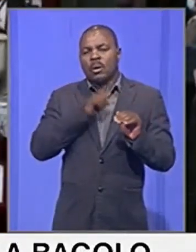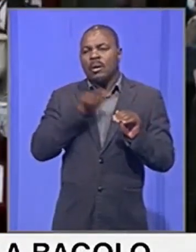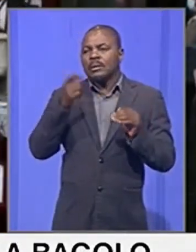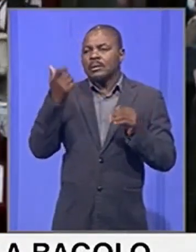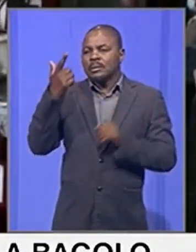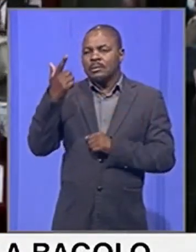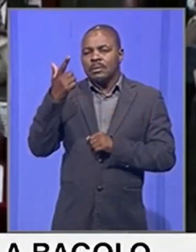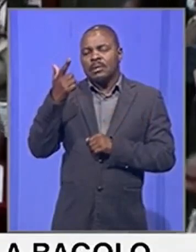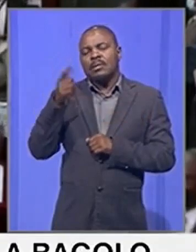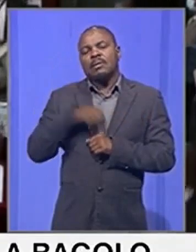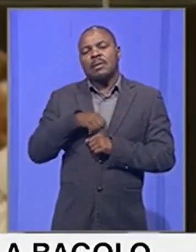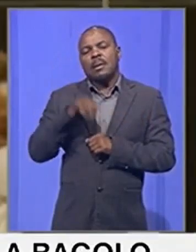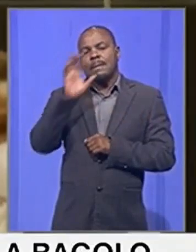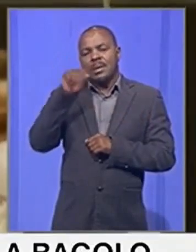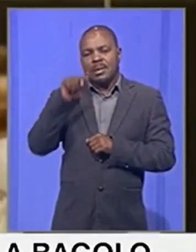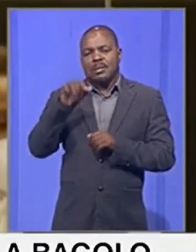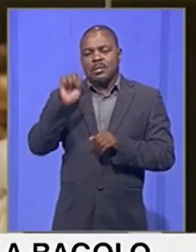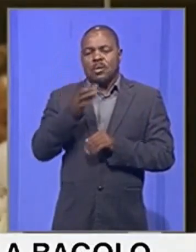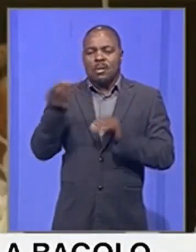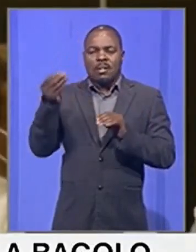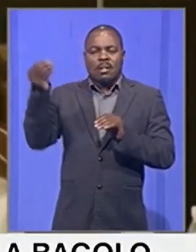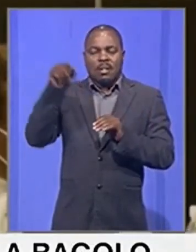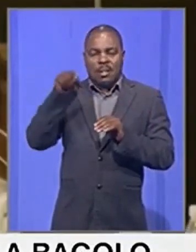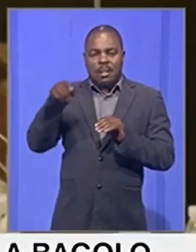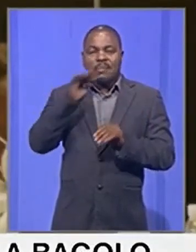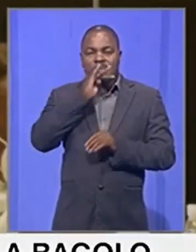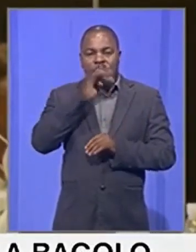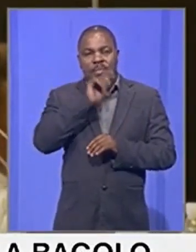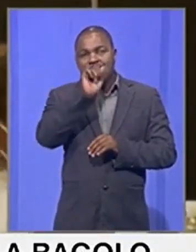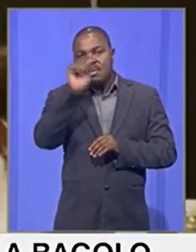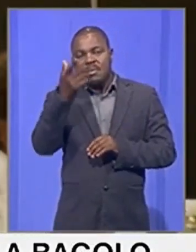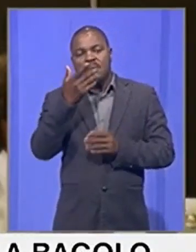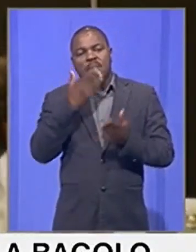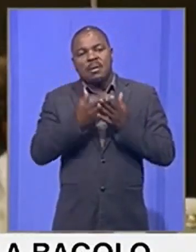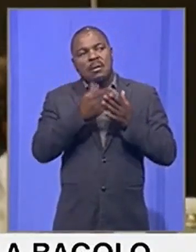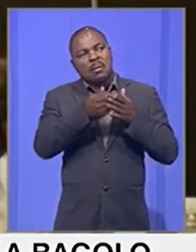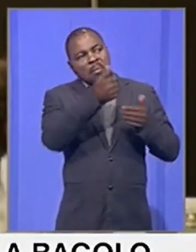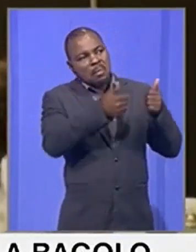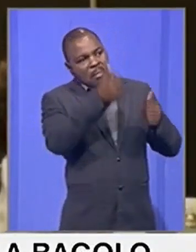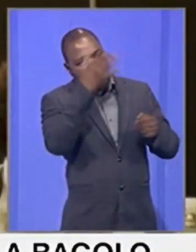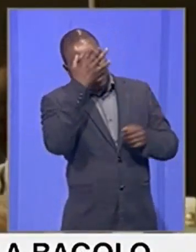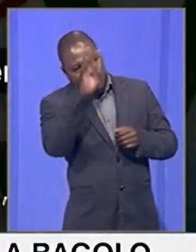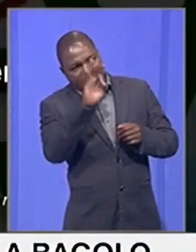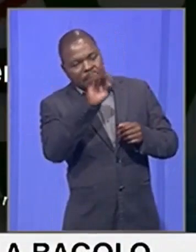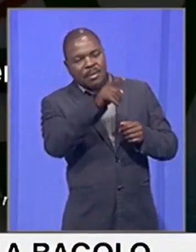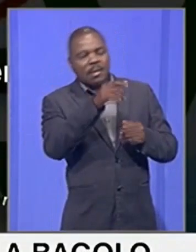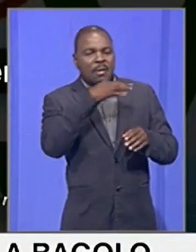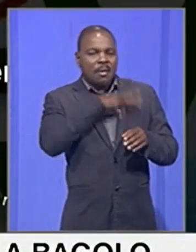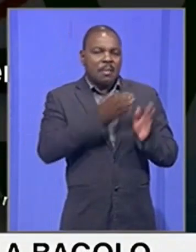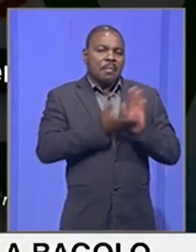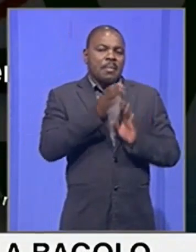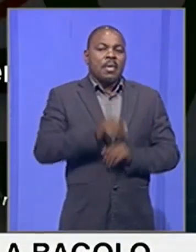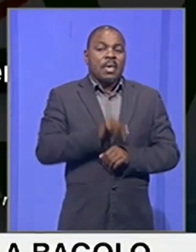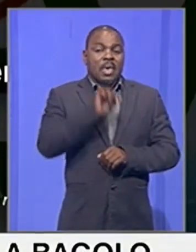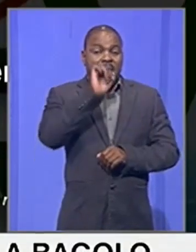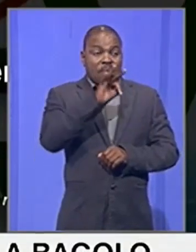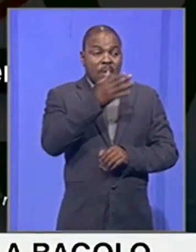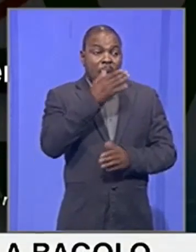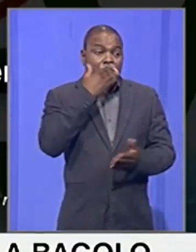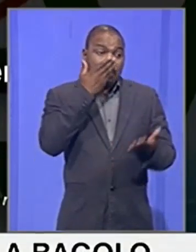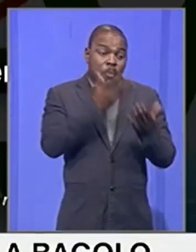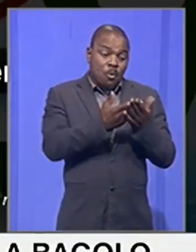Treasury, and he will be looking at other factors that need to be evaluated before signing off on any recommendation